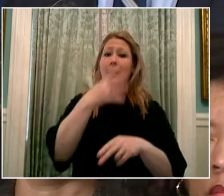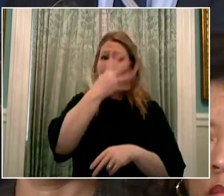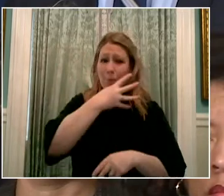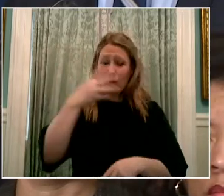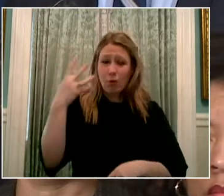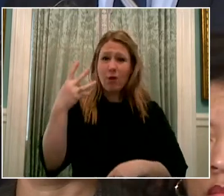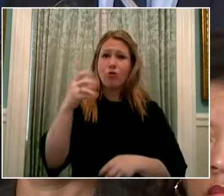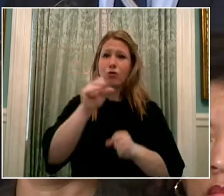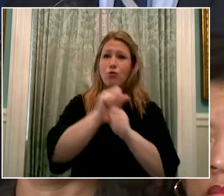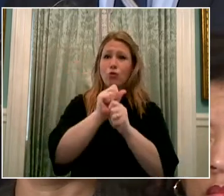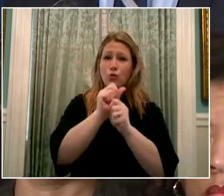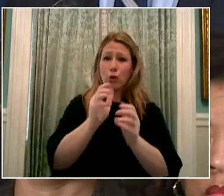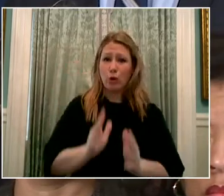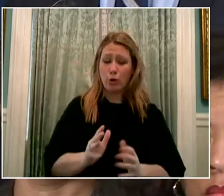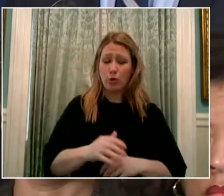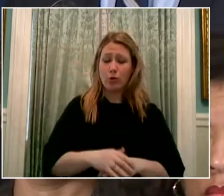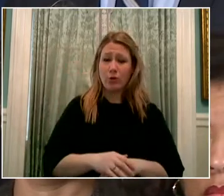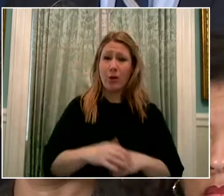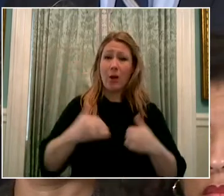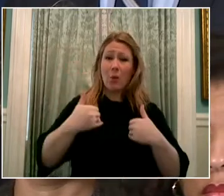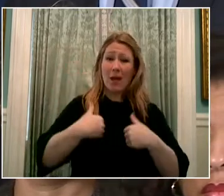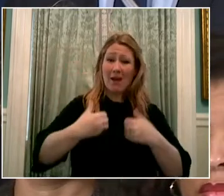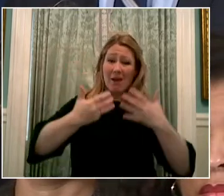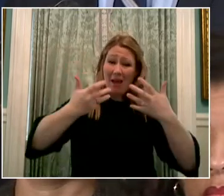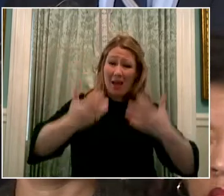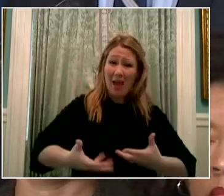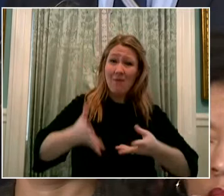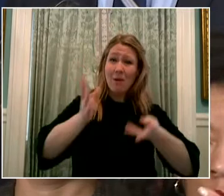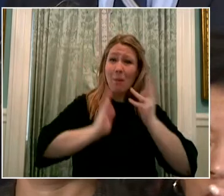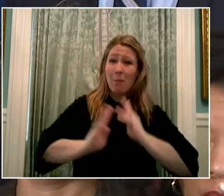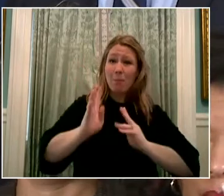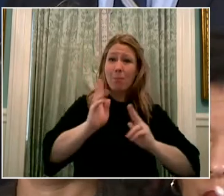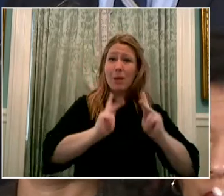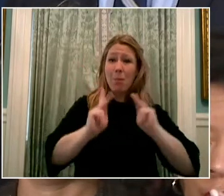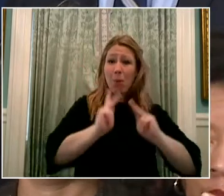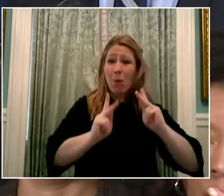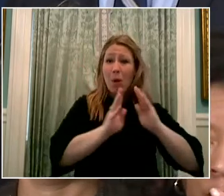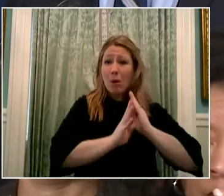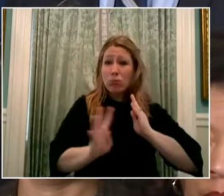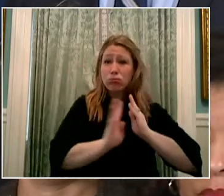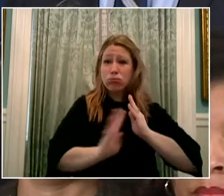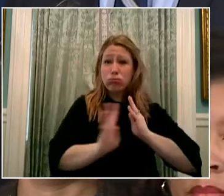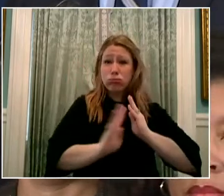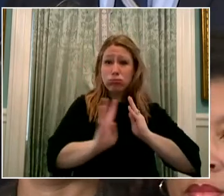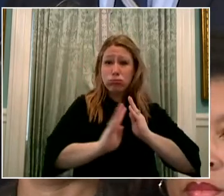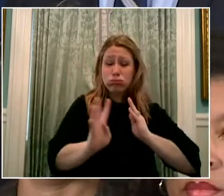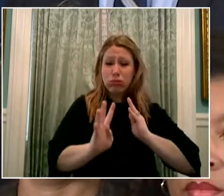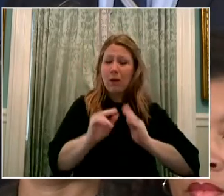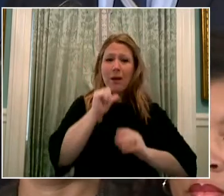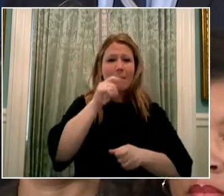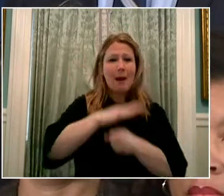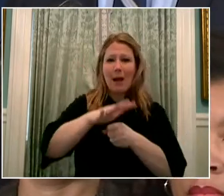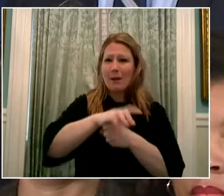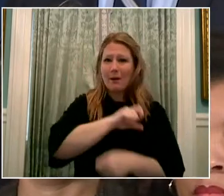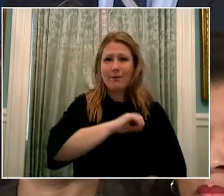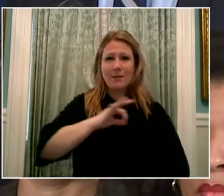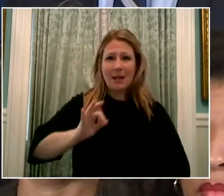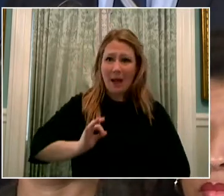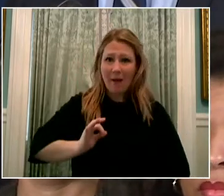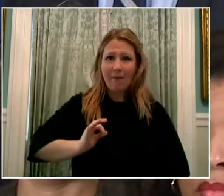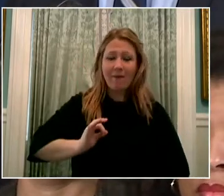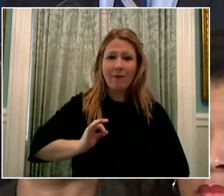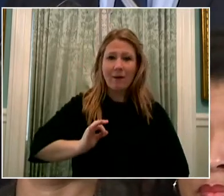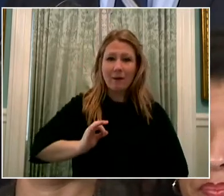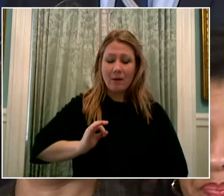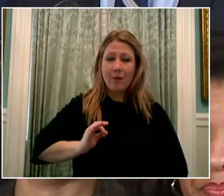and the personnel to process them. We want to ensure that the application can be processed quickly and the current